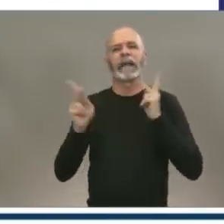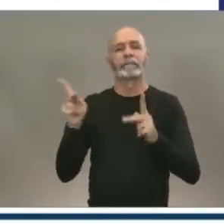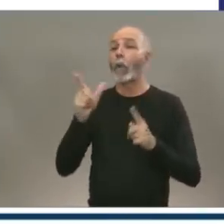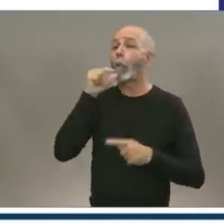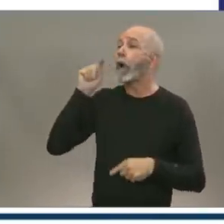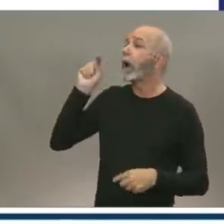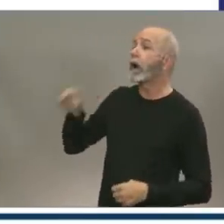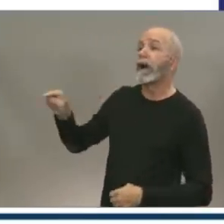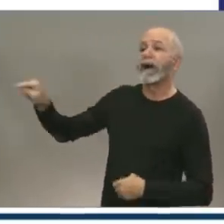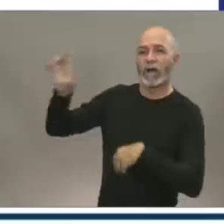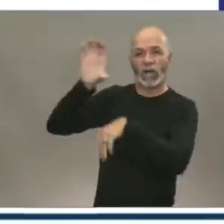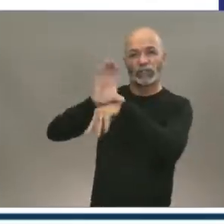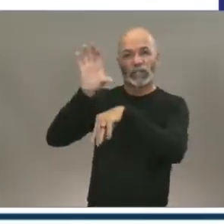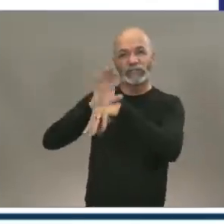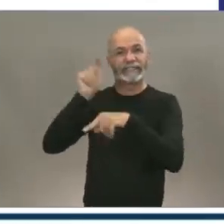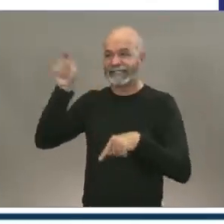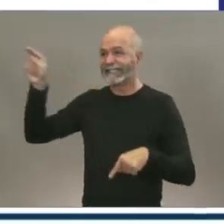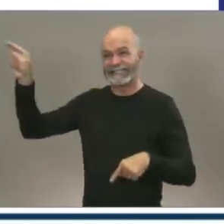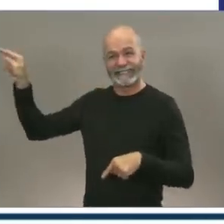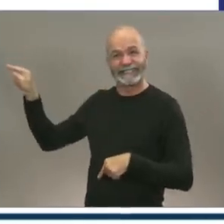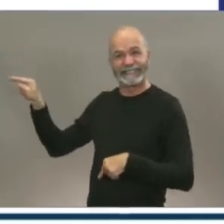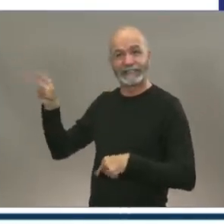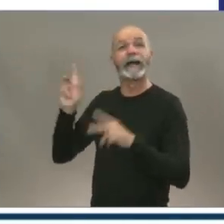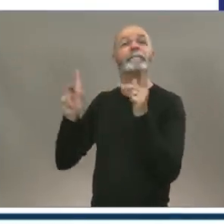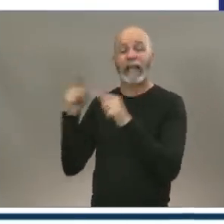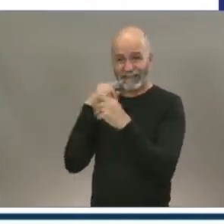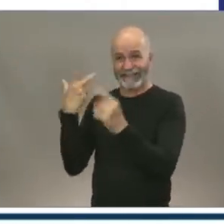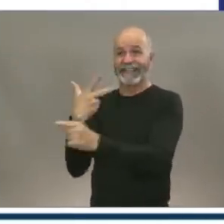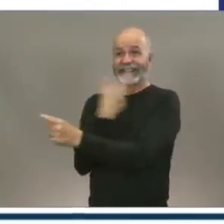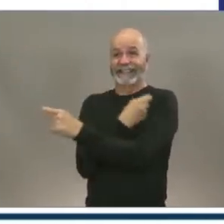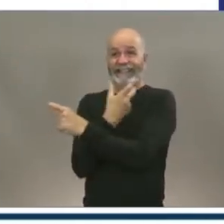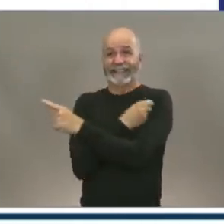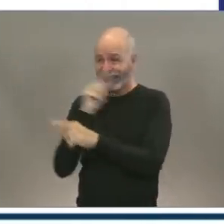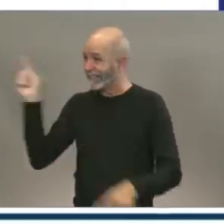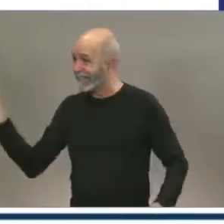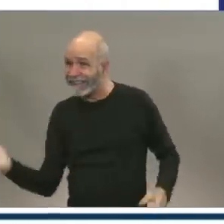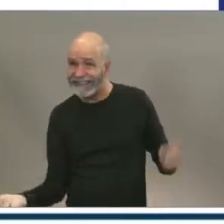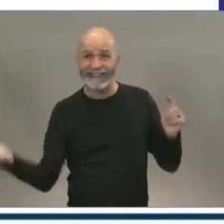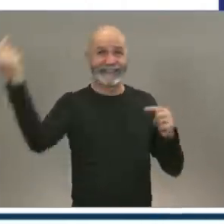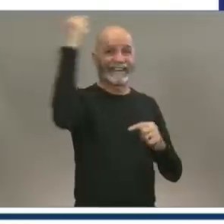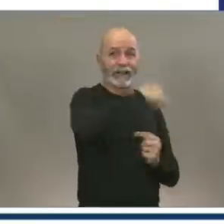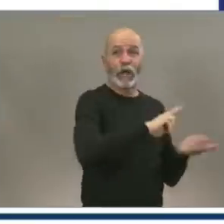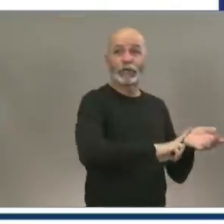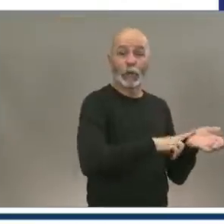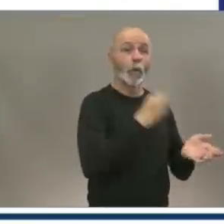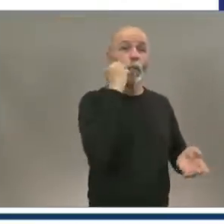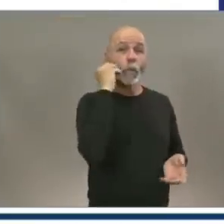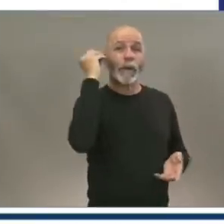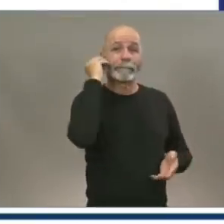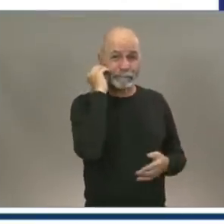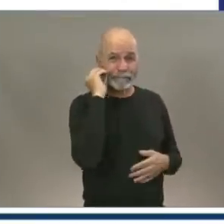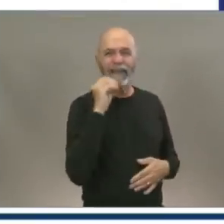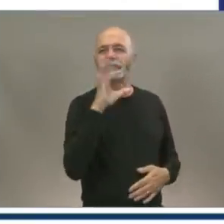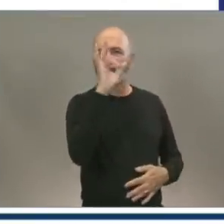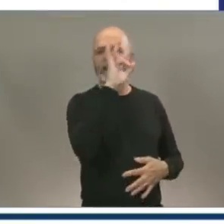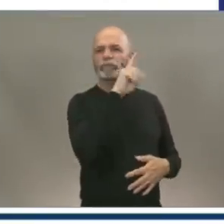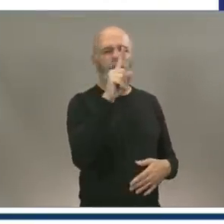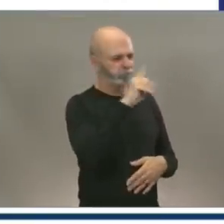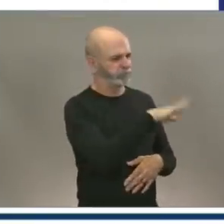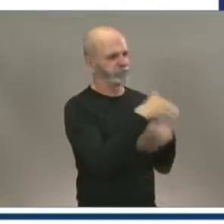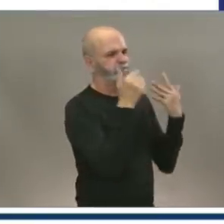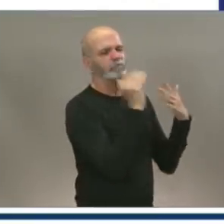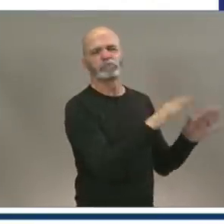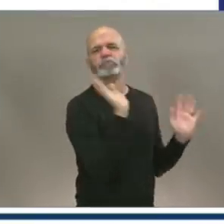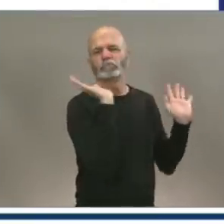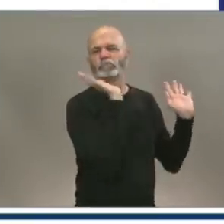then went to East Cumberland, was fully vaccinated and called 811, and 811 told her she could still go to work. Because